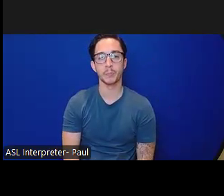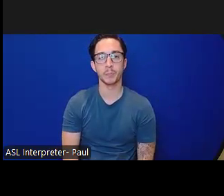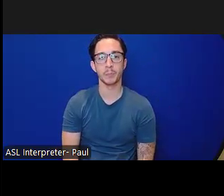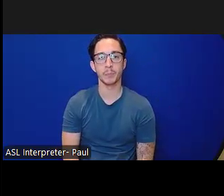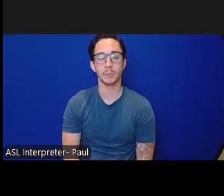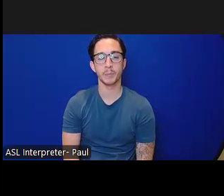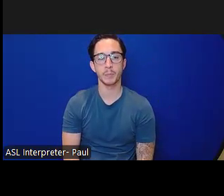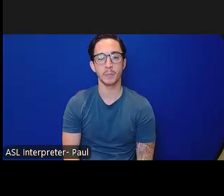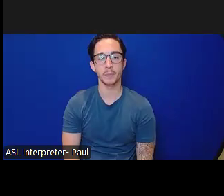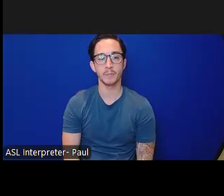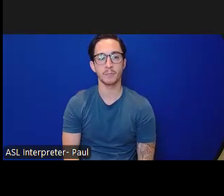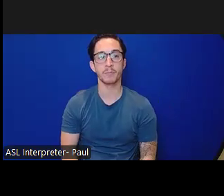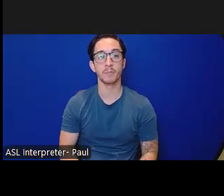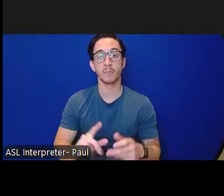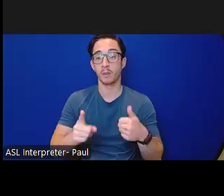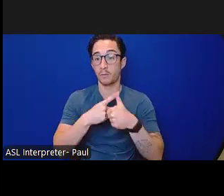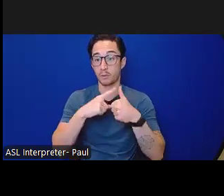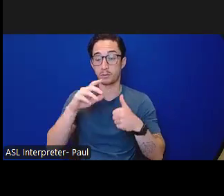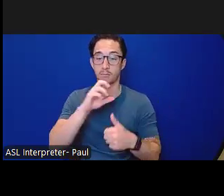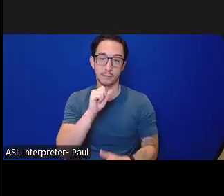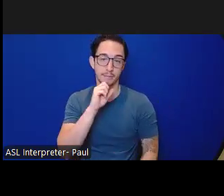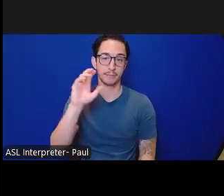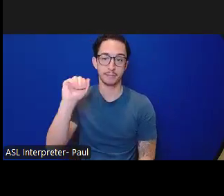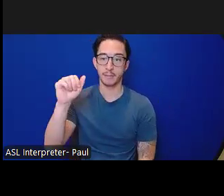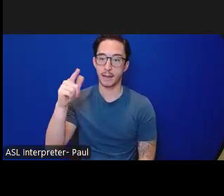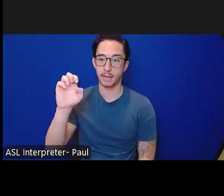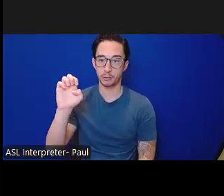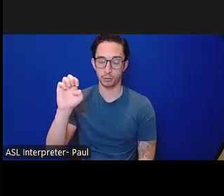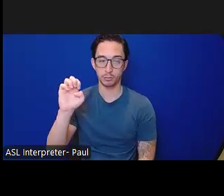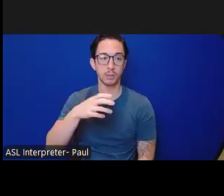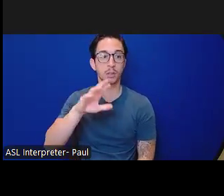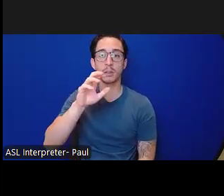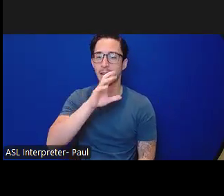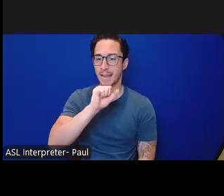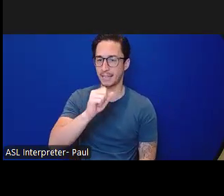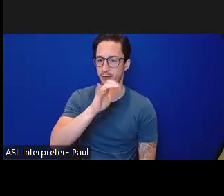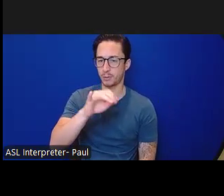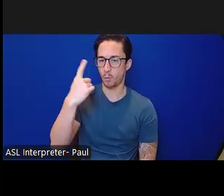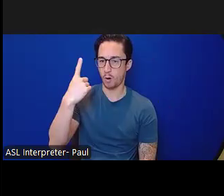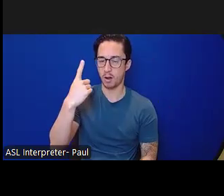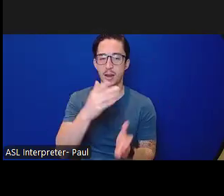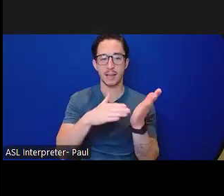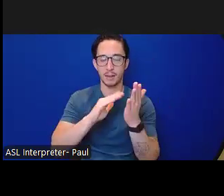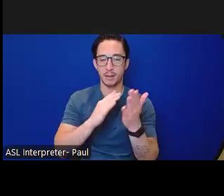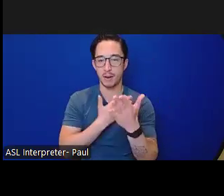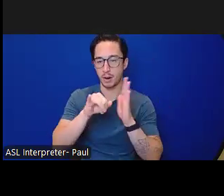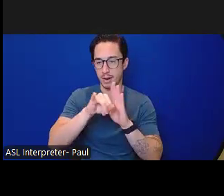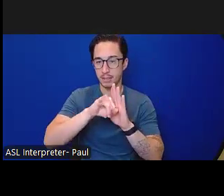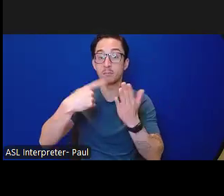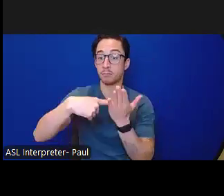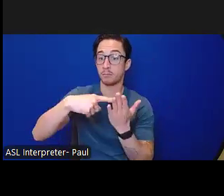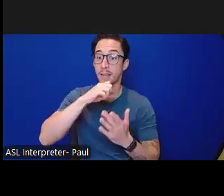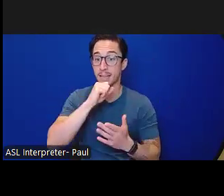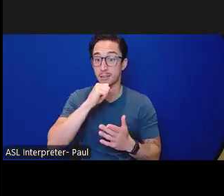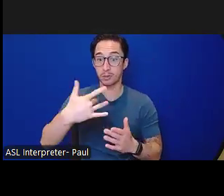So the first one is age. Age is also one aspect of our identity. So when we're talking about age, we're typically talking